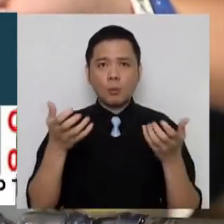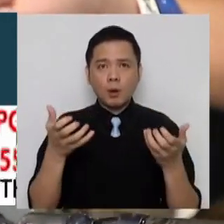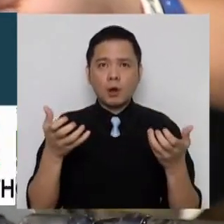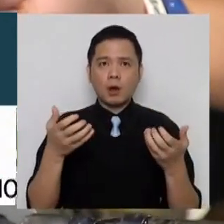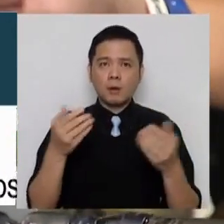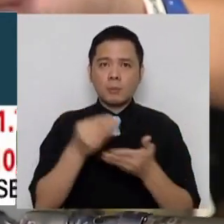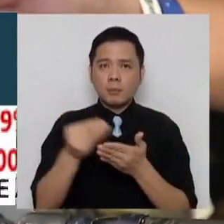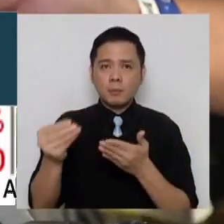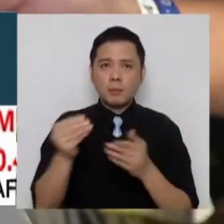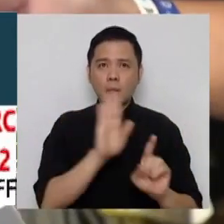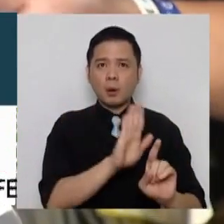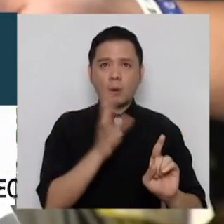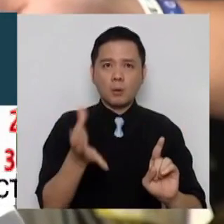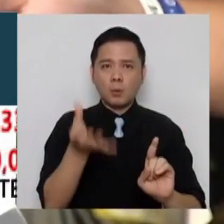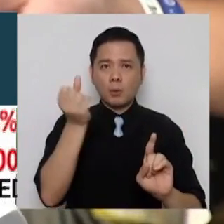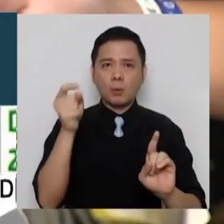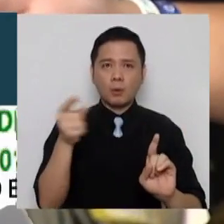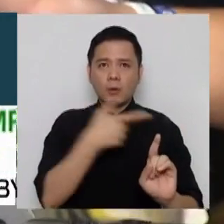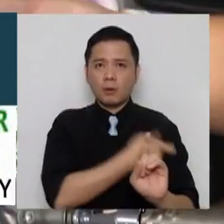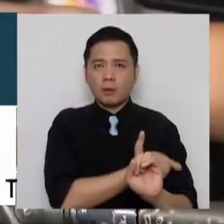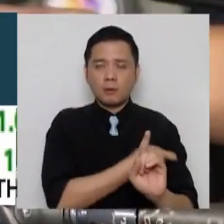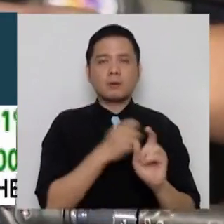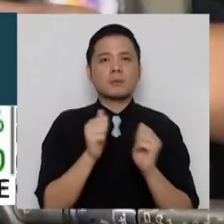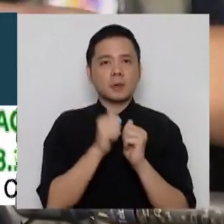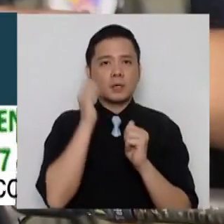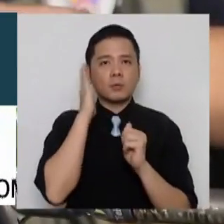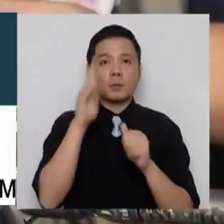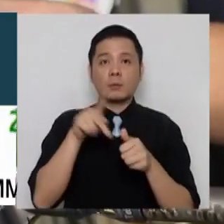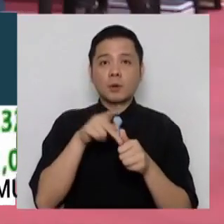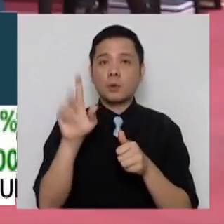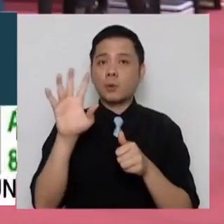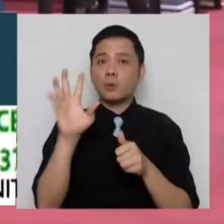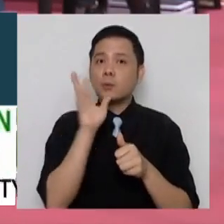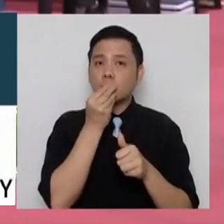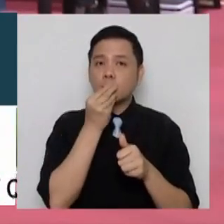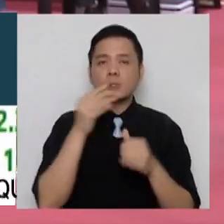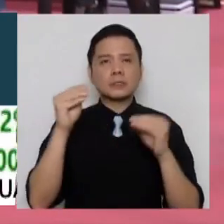So they'll be prioritized, teachers, ang dami pang iba.